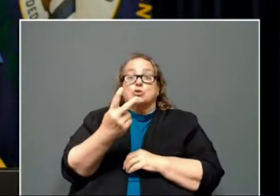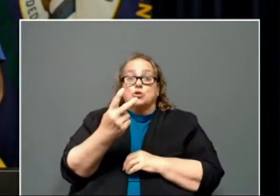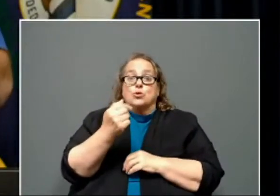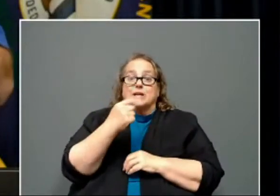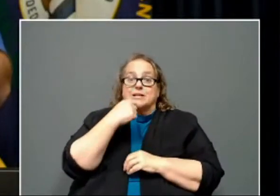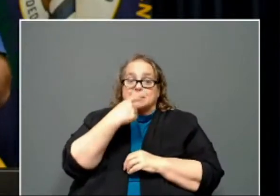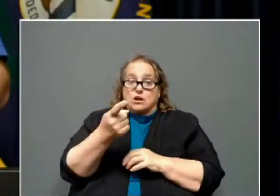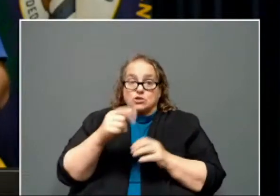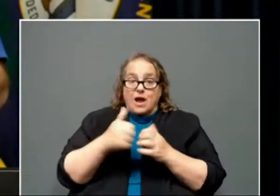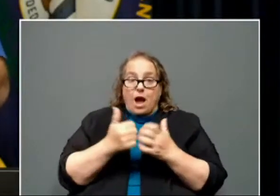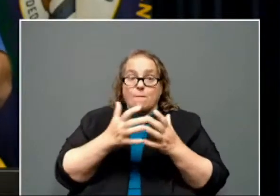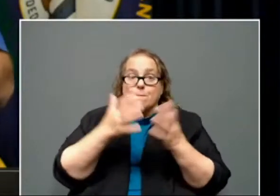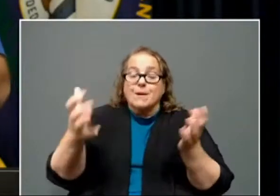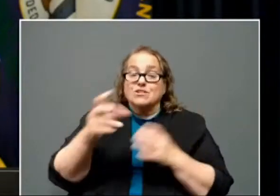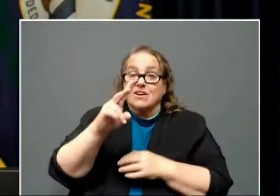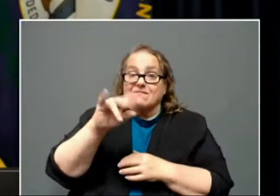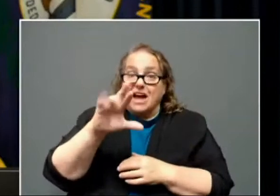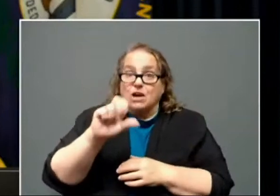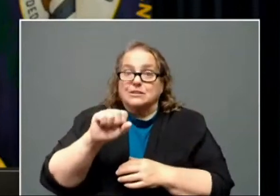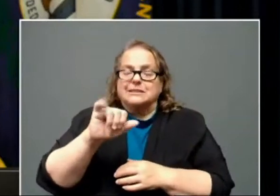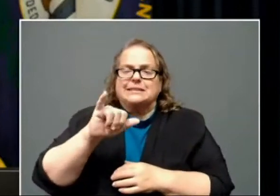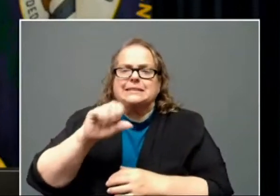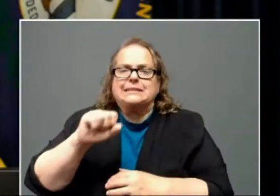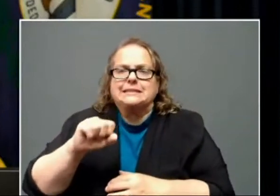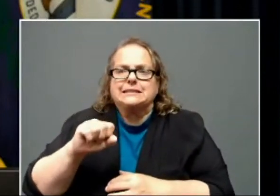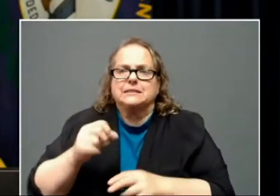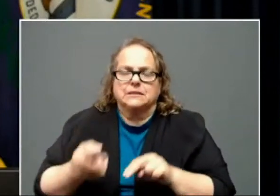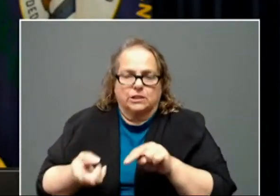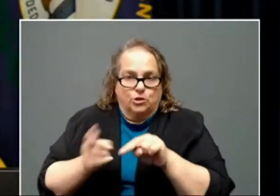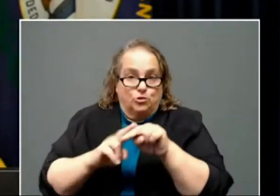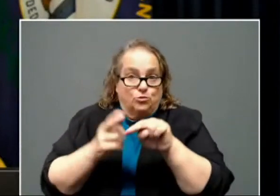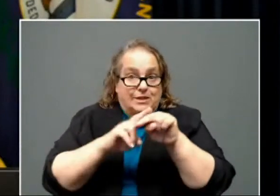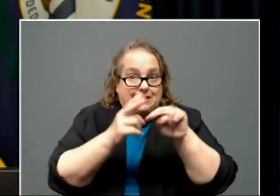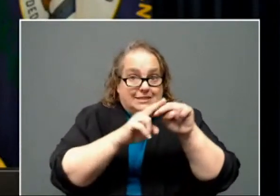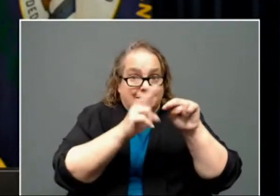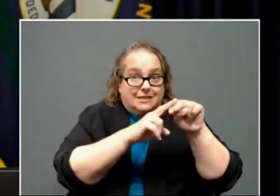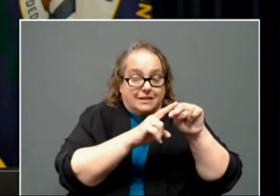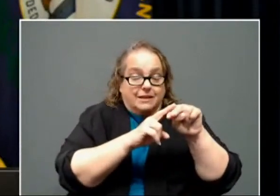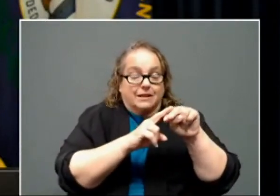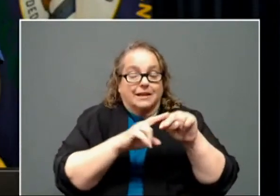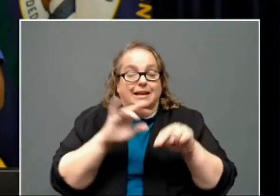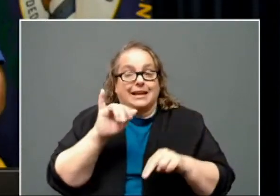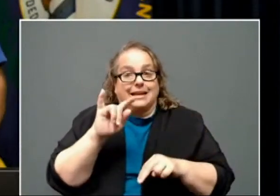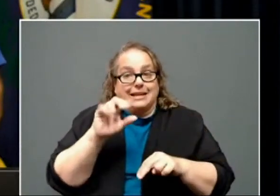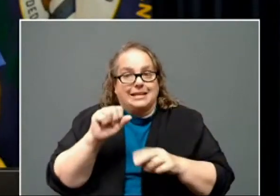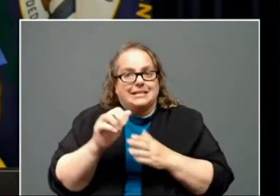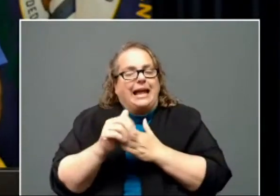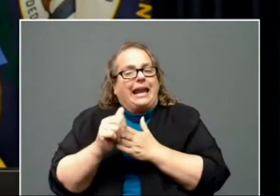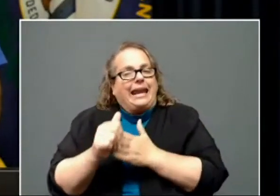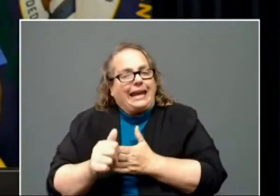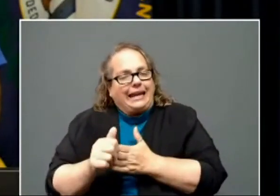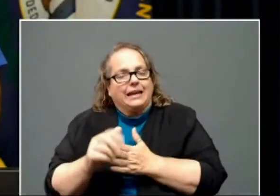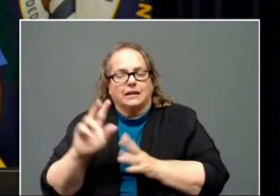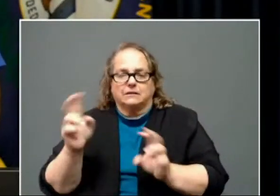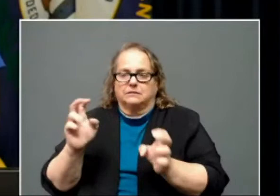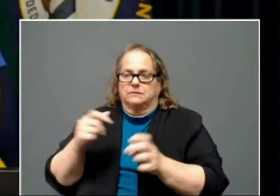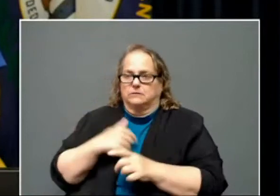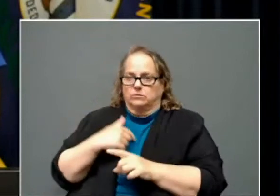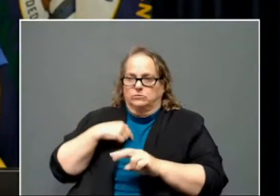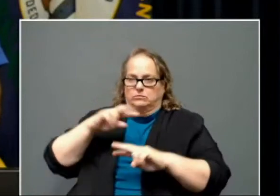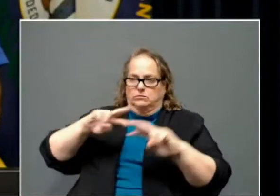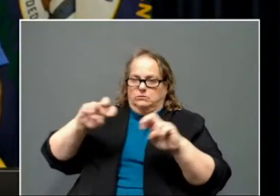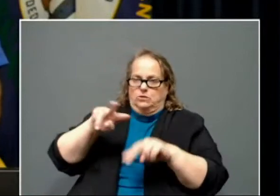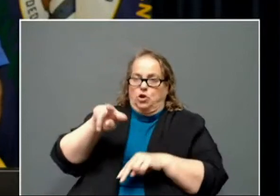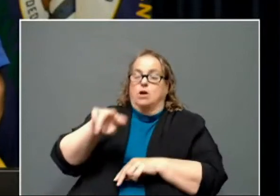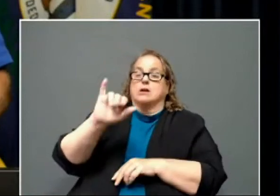the virus is picking up, is increasing. It is a leading indicator. In other words, your positivity rate will start going